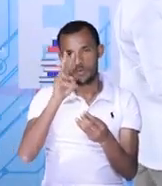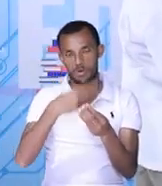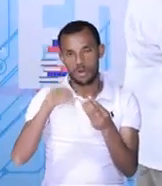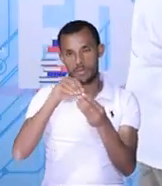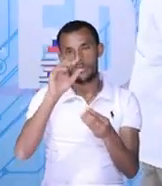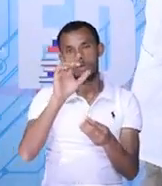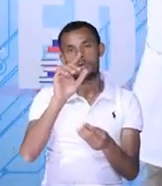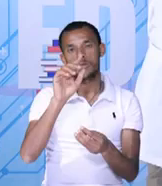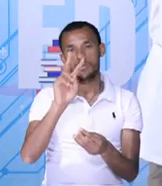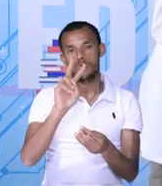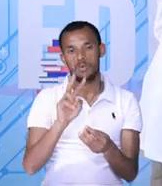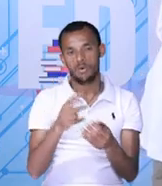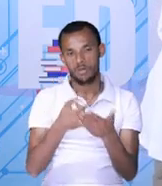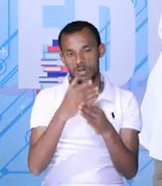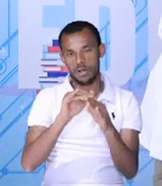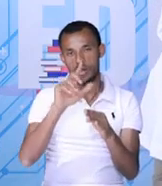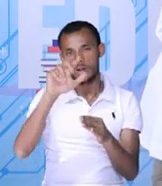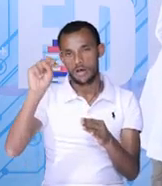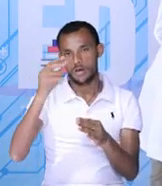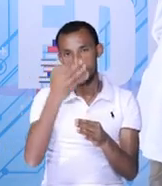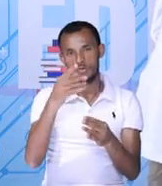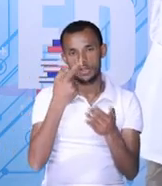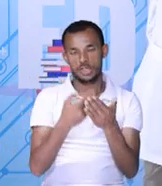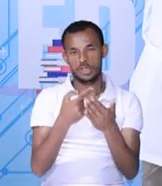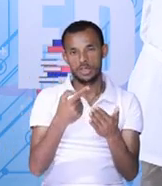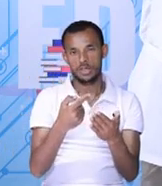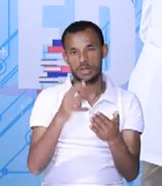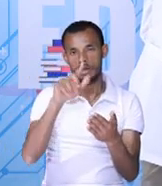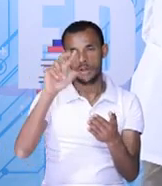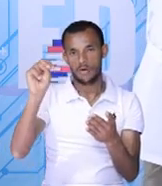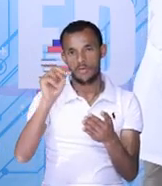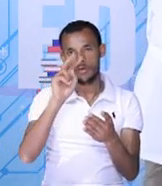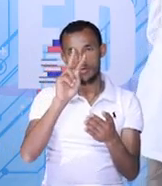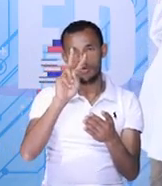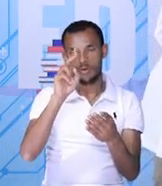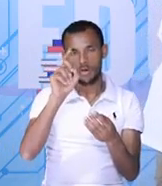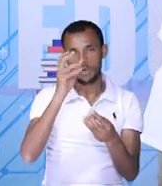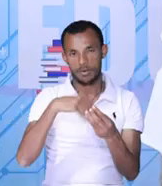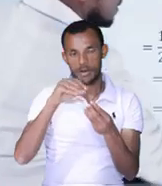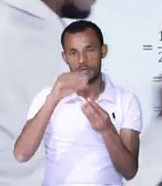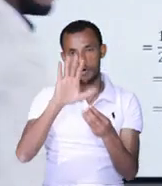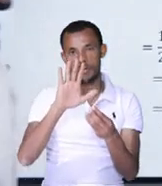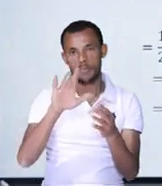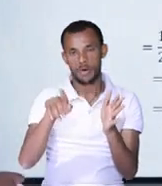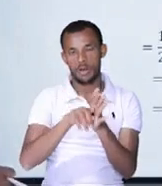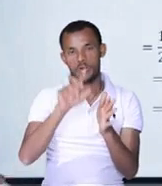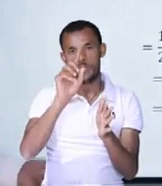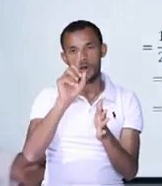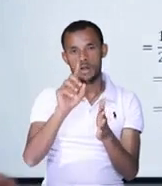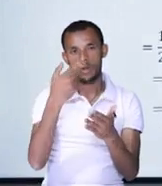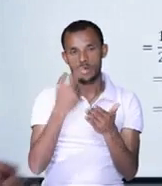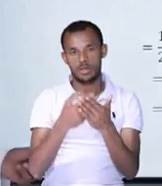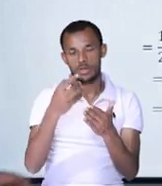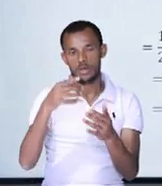ln 10. So the remaining here, it is ln of this one. It is ln of 2x plus 5 minus 1. So